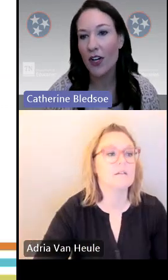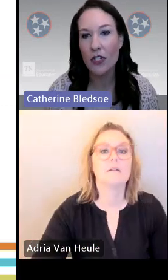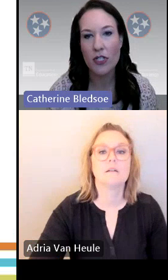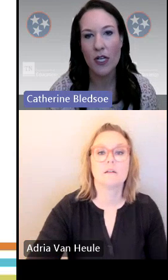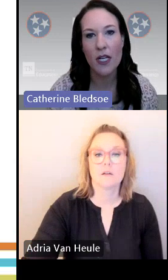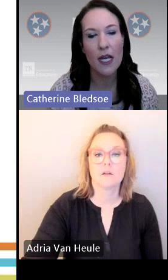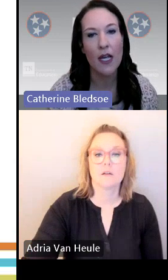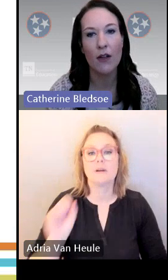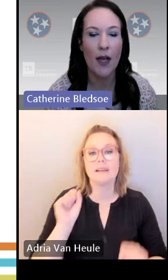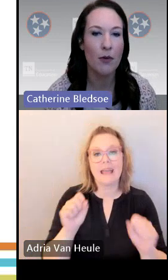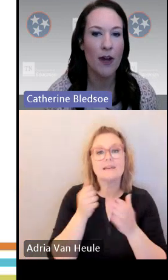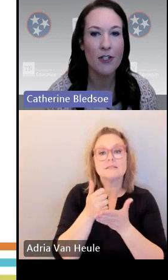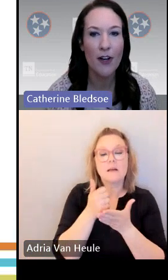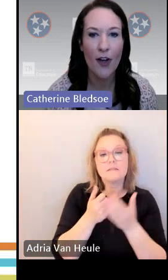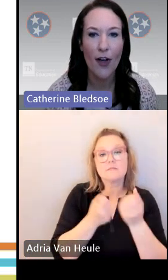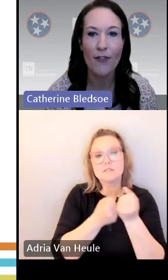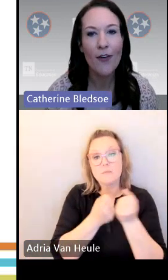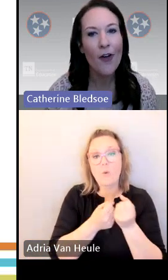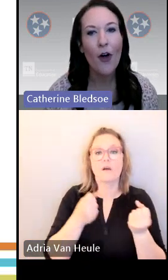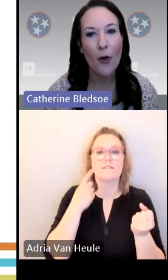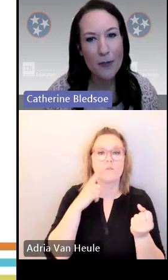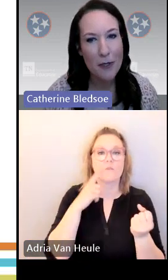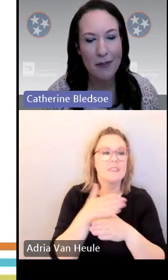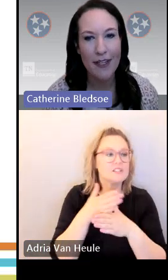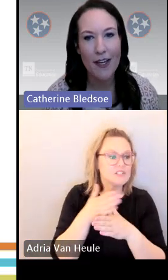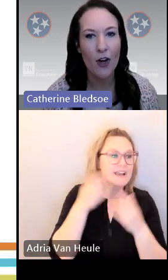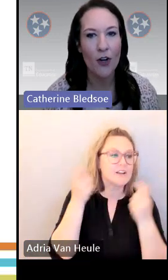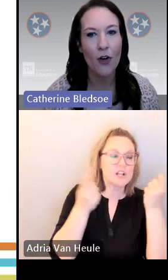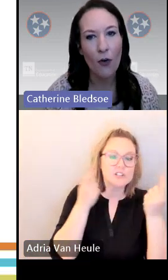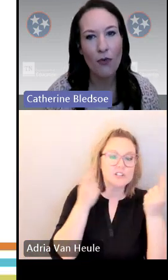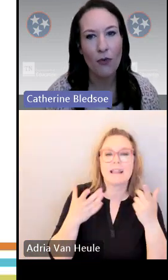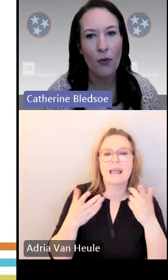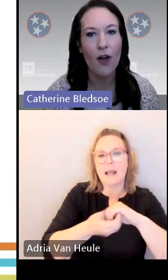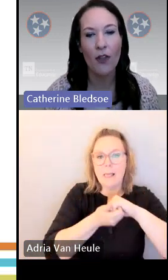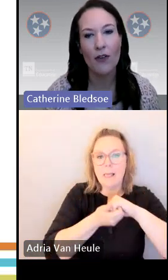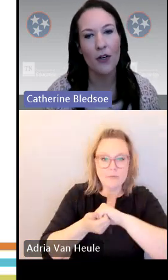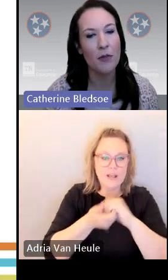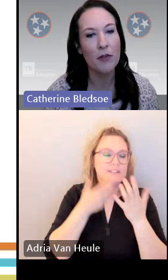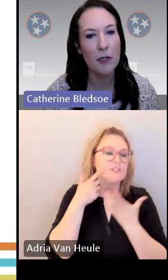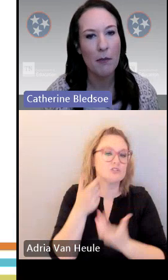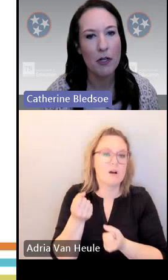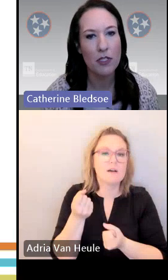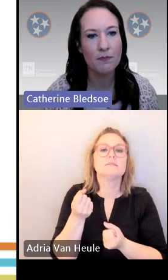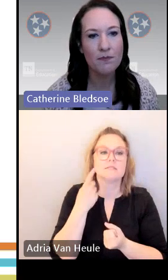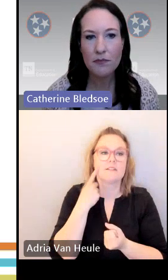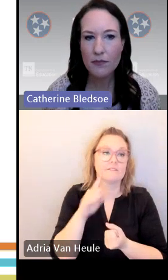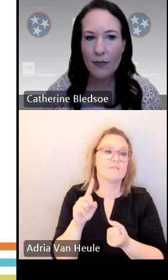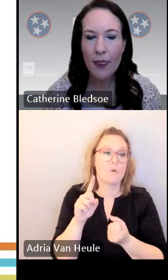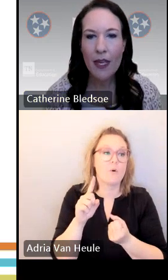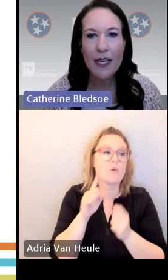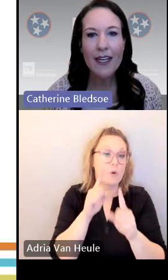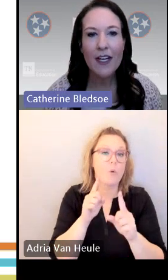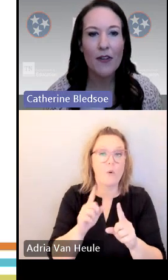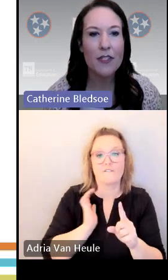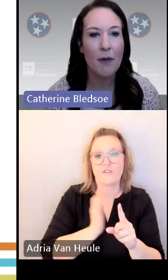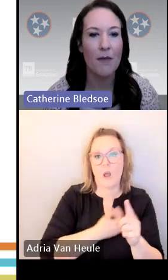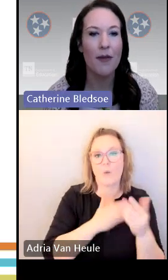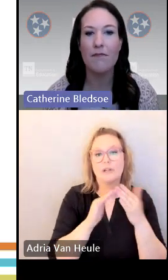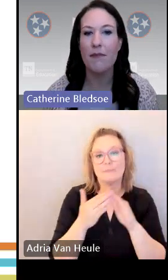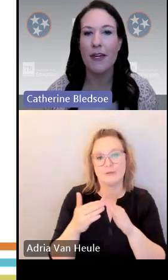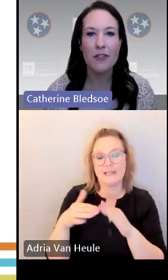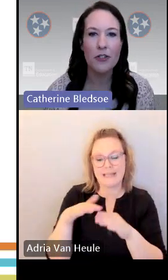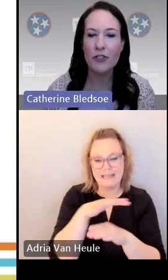that shared understanding and collaboration of ultimately our goal for all of our community members. Here